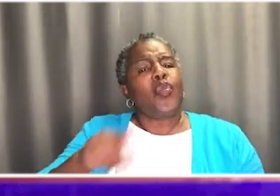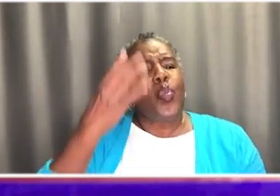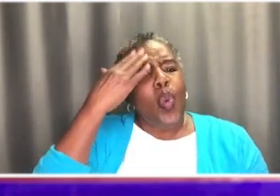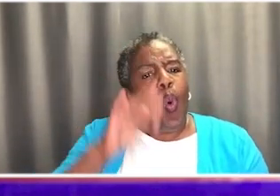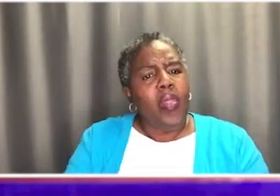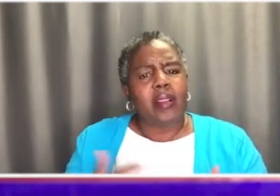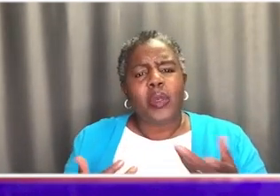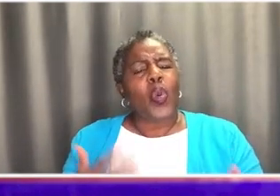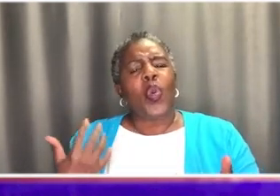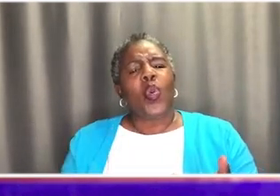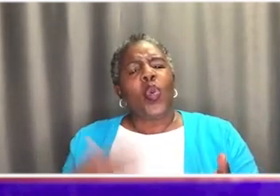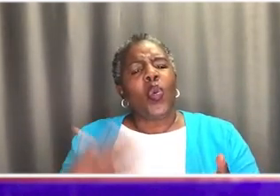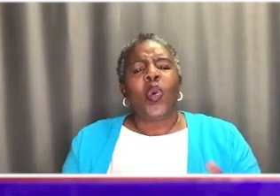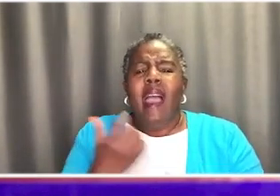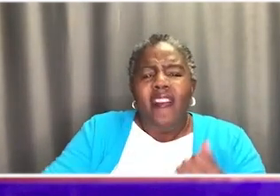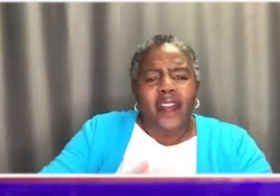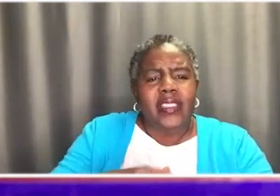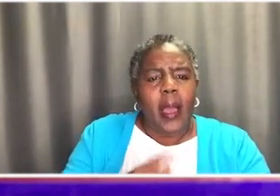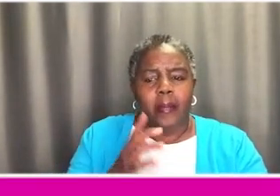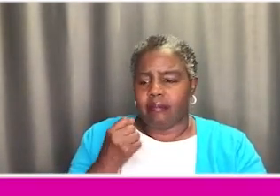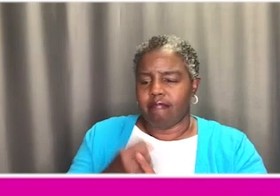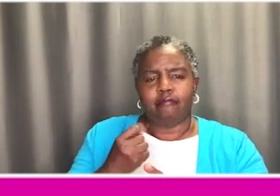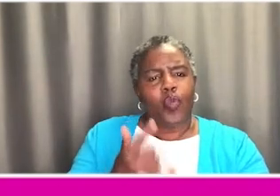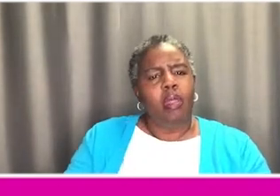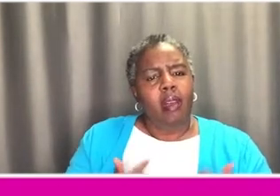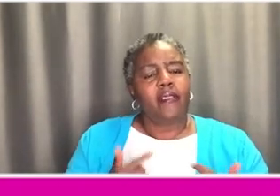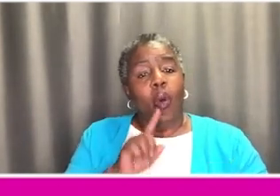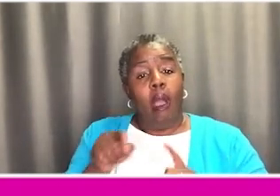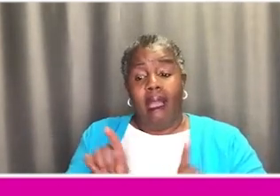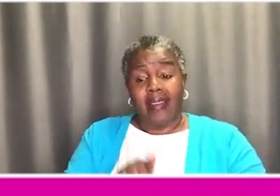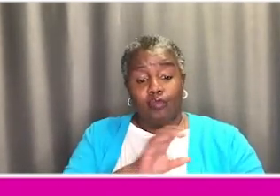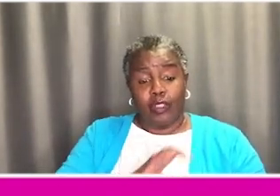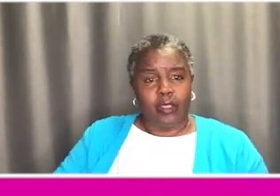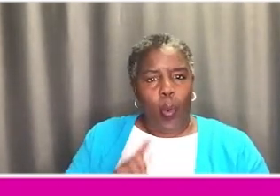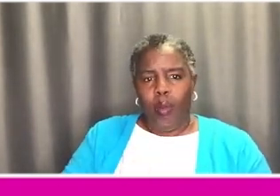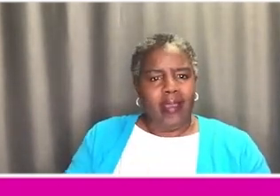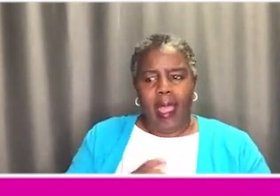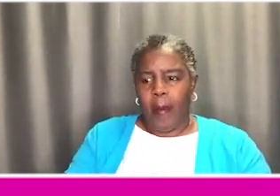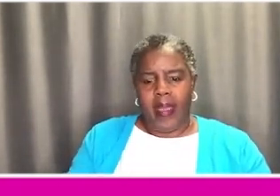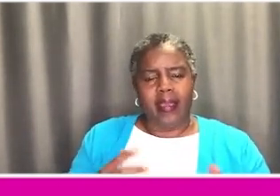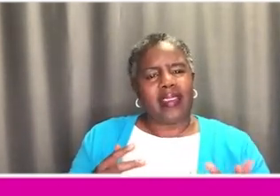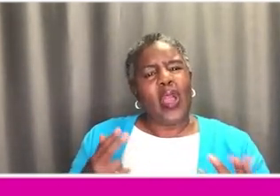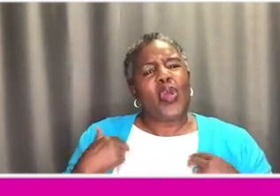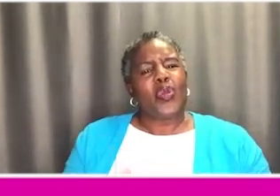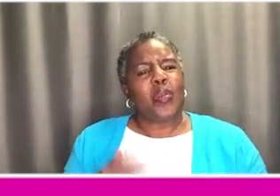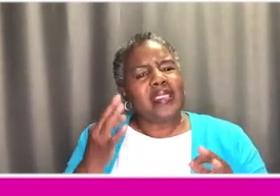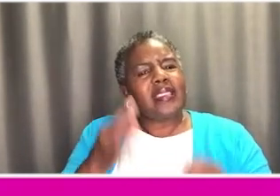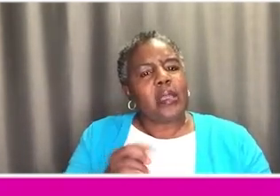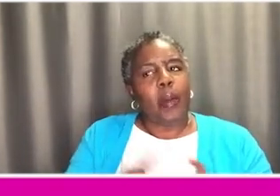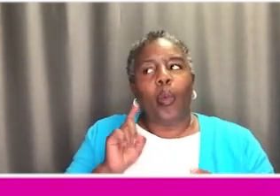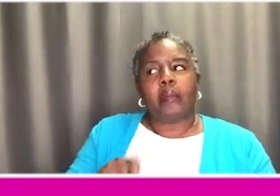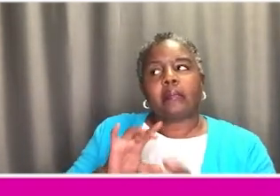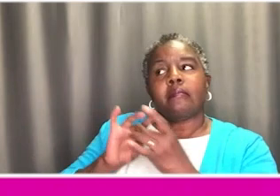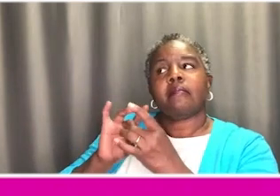that at every time of our life, that as Christians, we cannot make carnal decisions, but we must be in